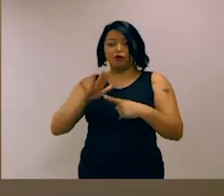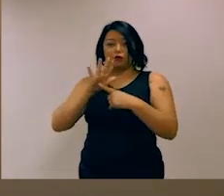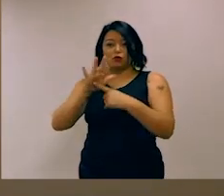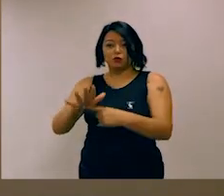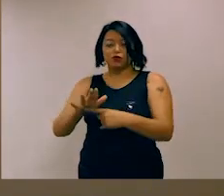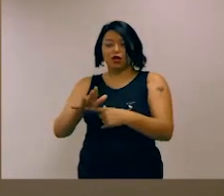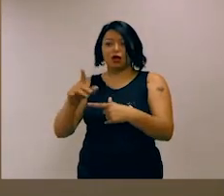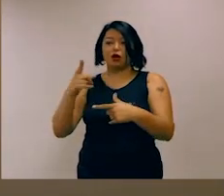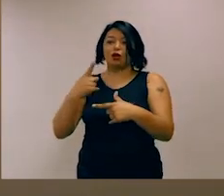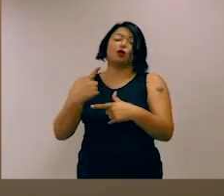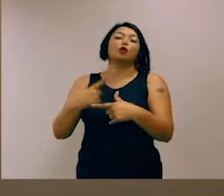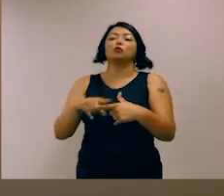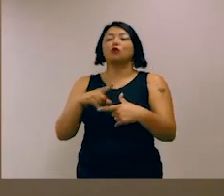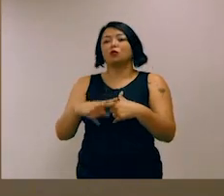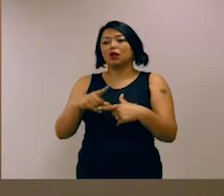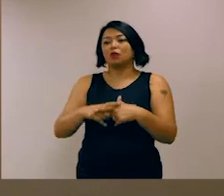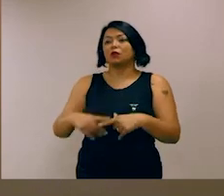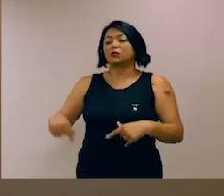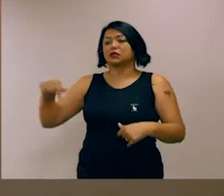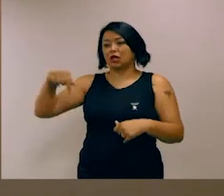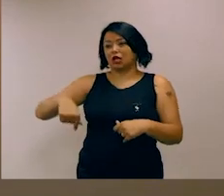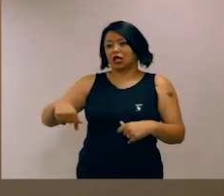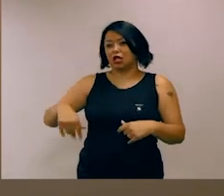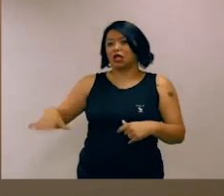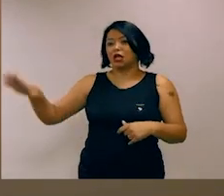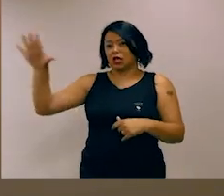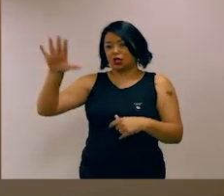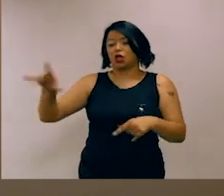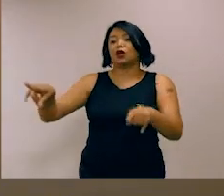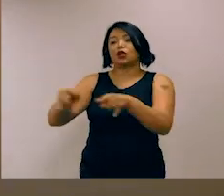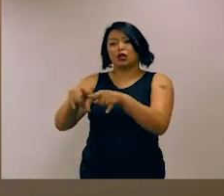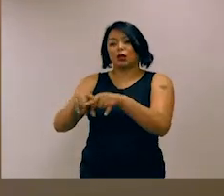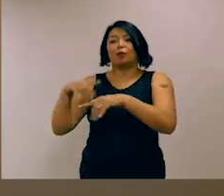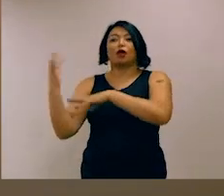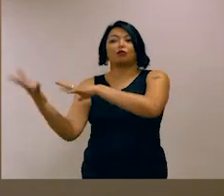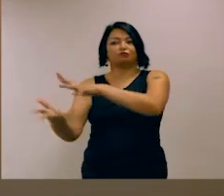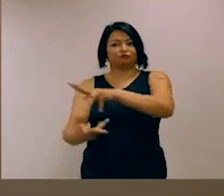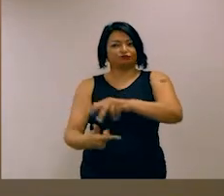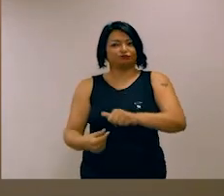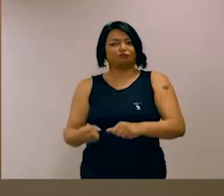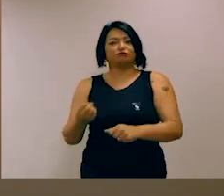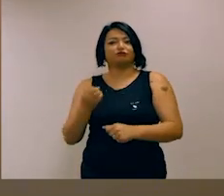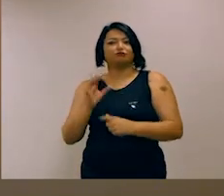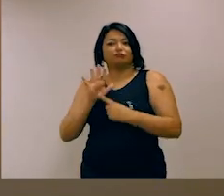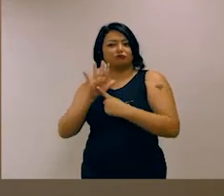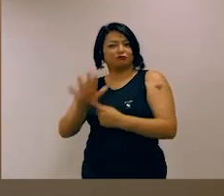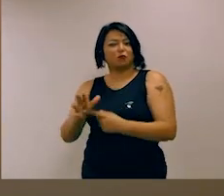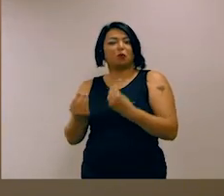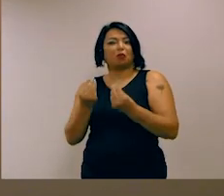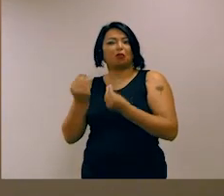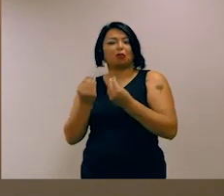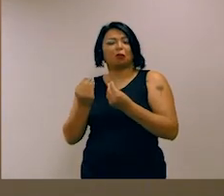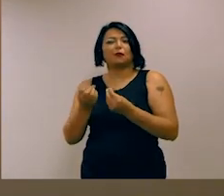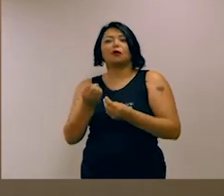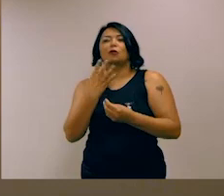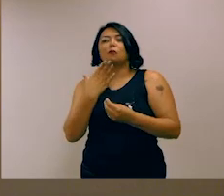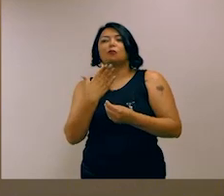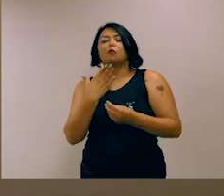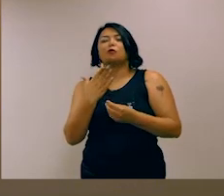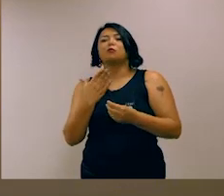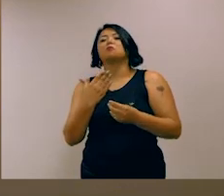presented to us, both national and international, and the effective use of technology so that the governments can